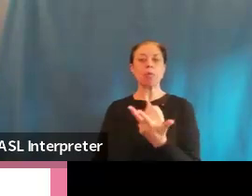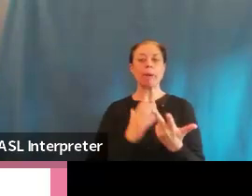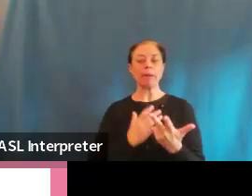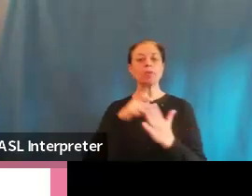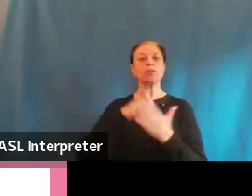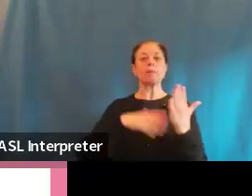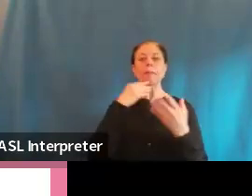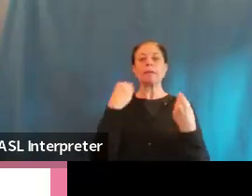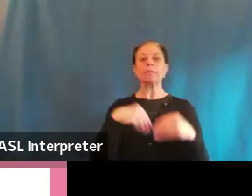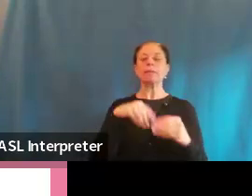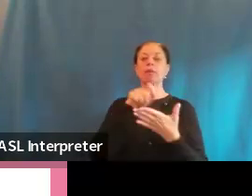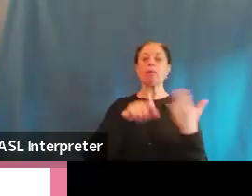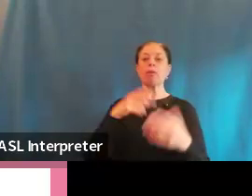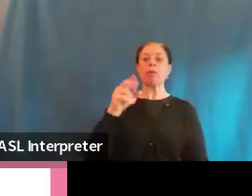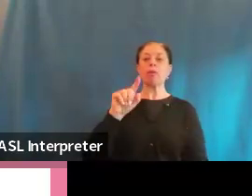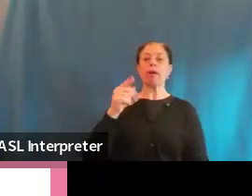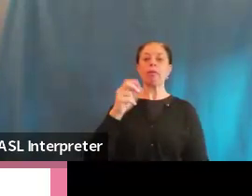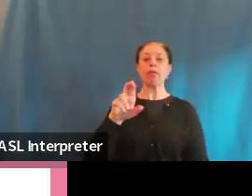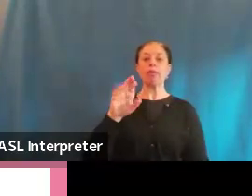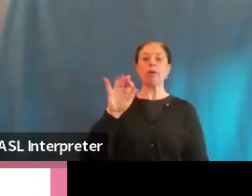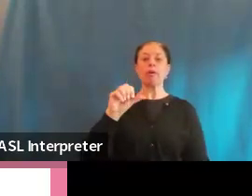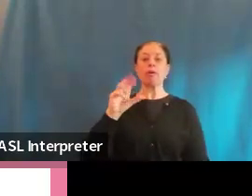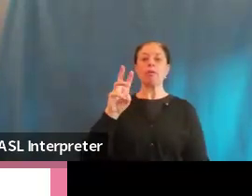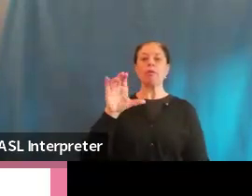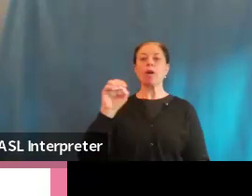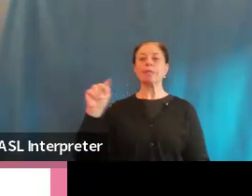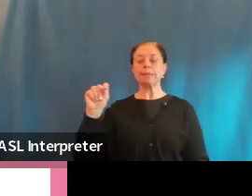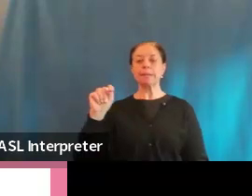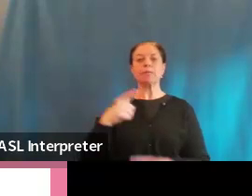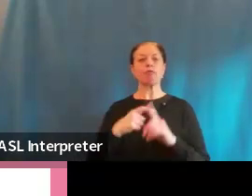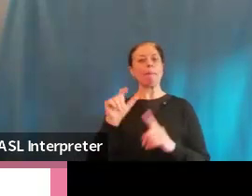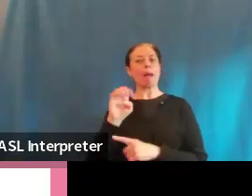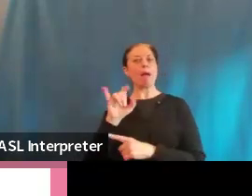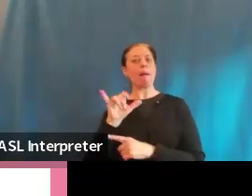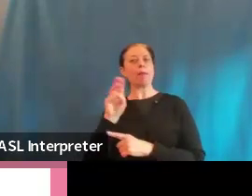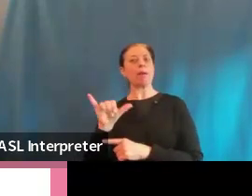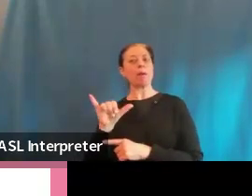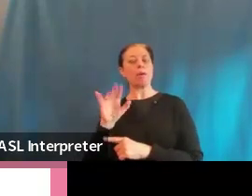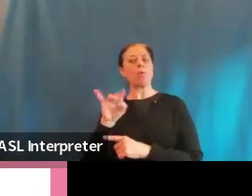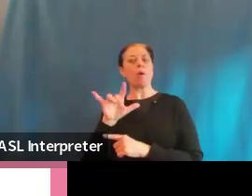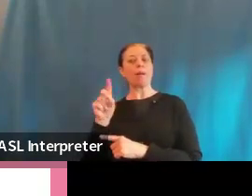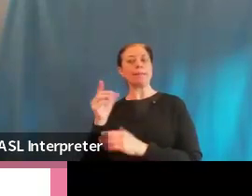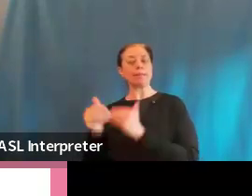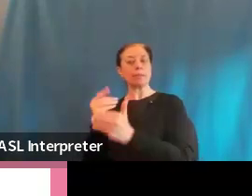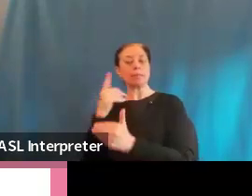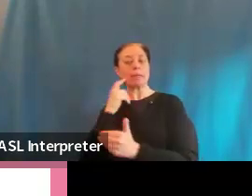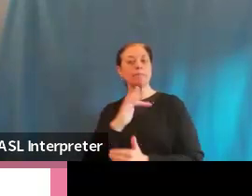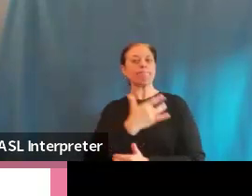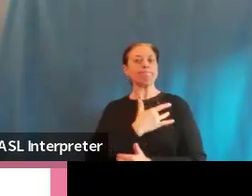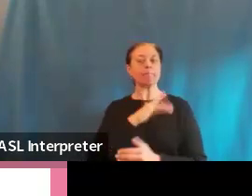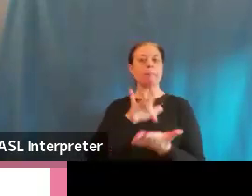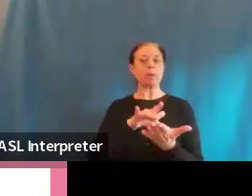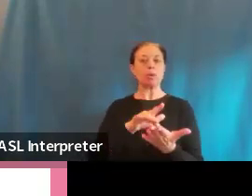by best-selling author Heather Fawcett, perhaps best known for her adult Emily Wilde series, but forever in my heart because of her spectacular middle